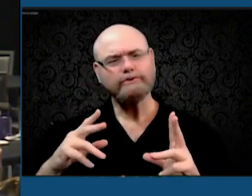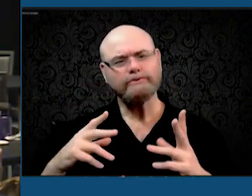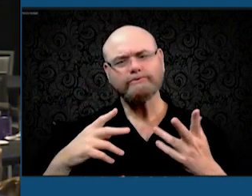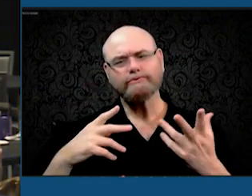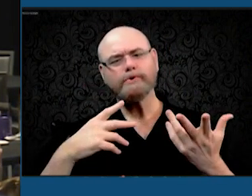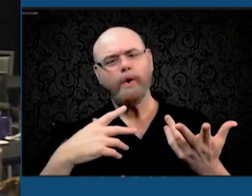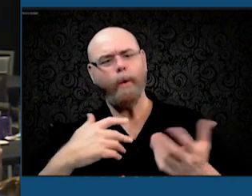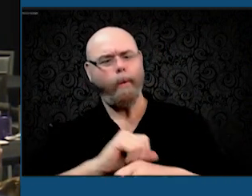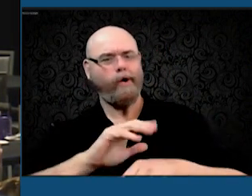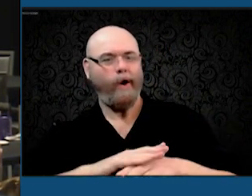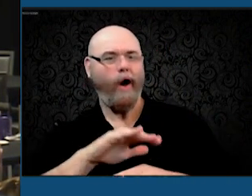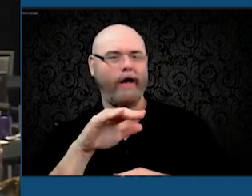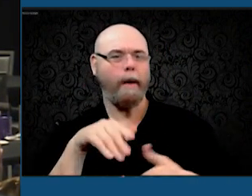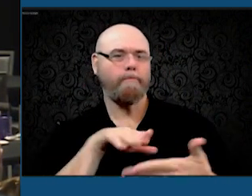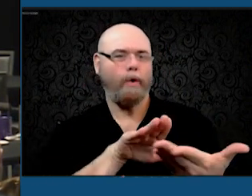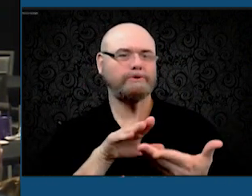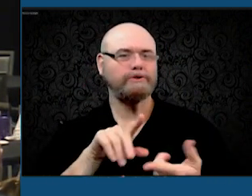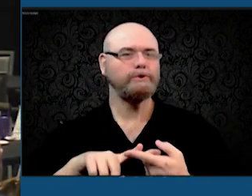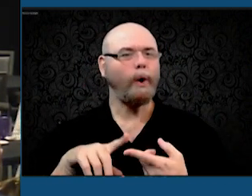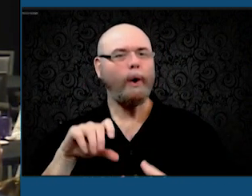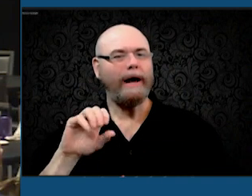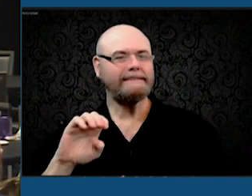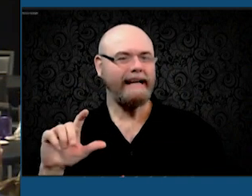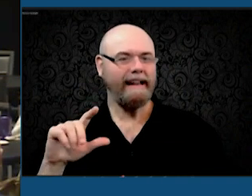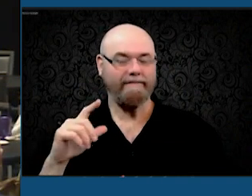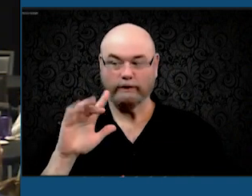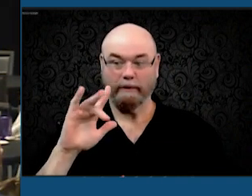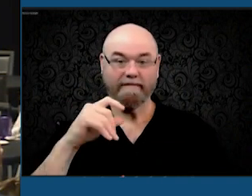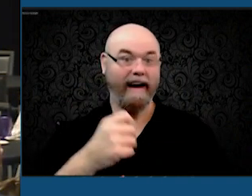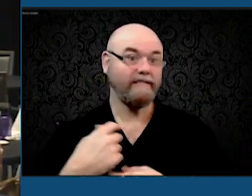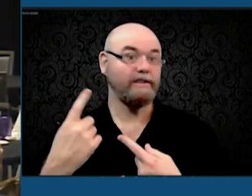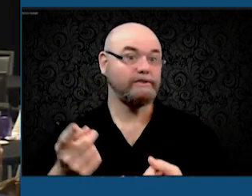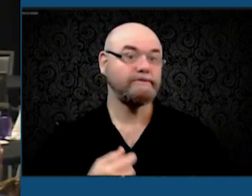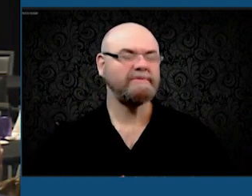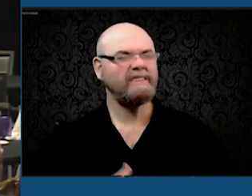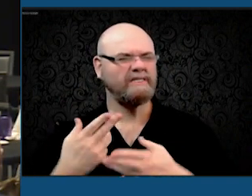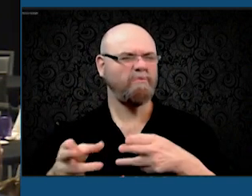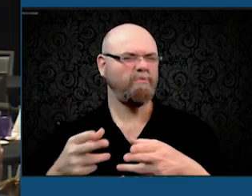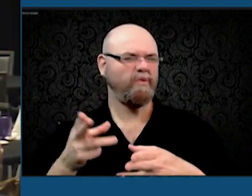years. And to just give you a brief history,